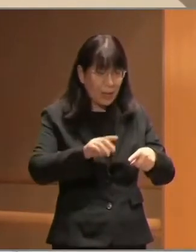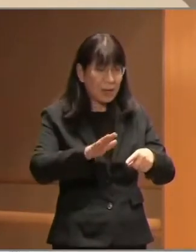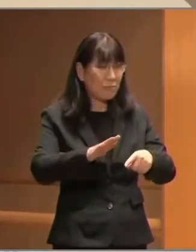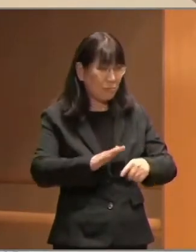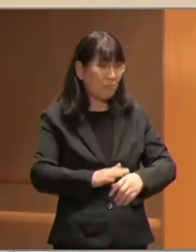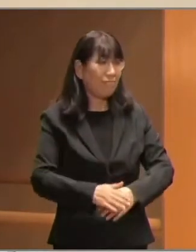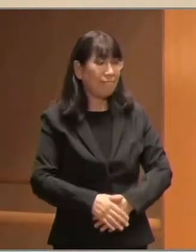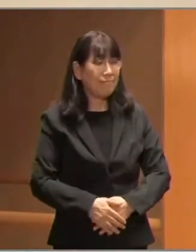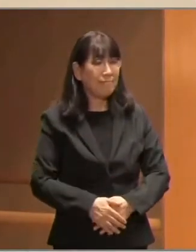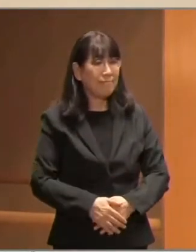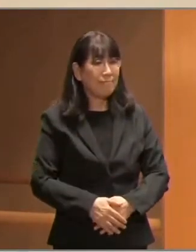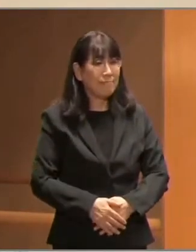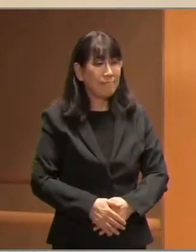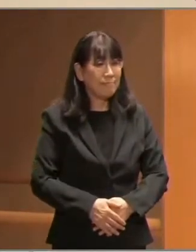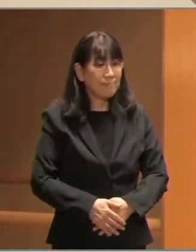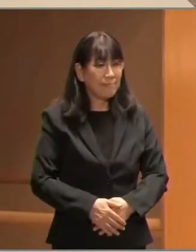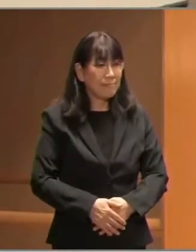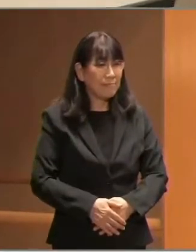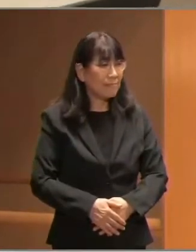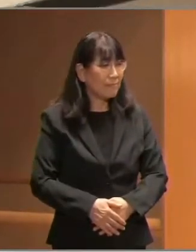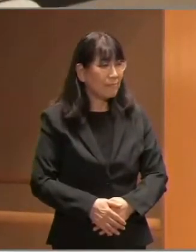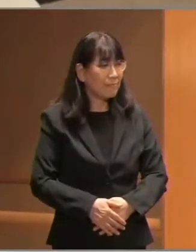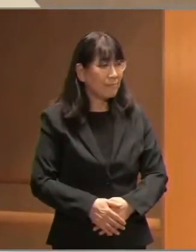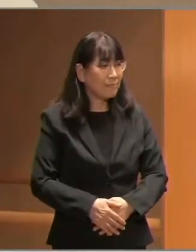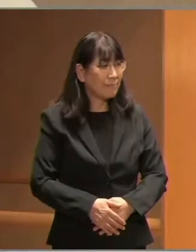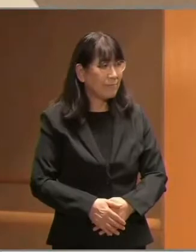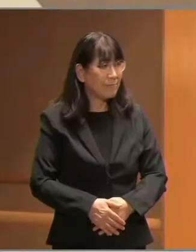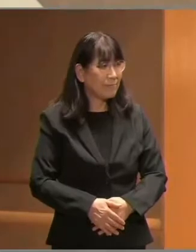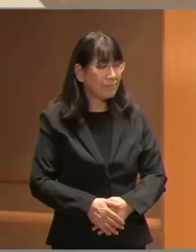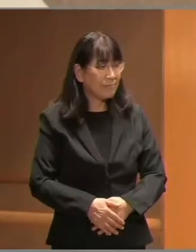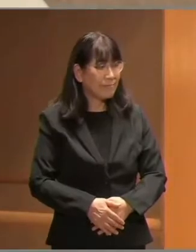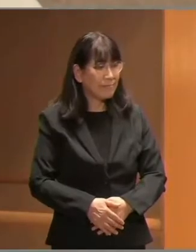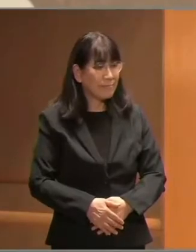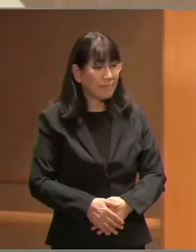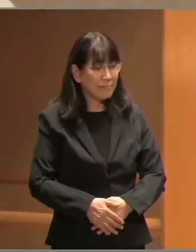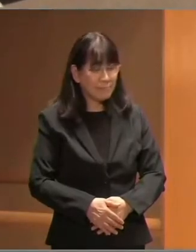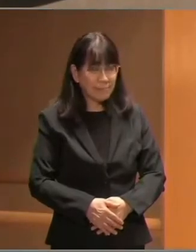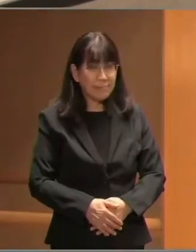Maybe it's a good time to show that to you now.